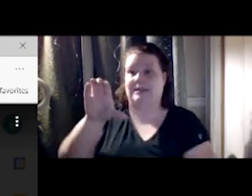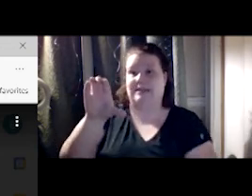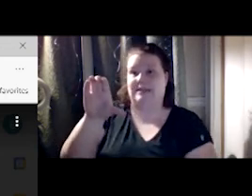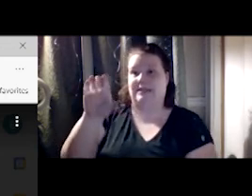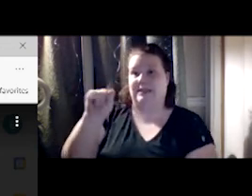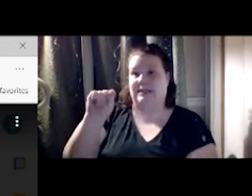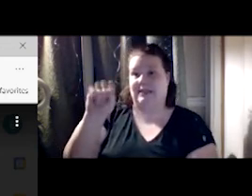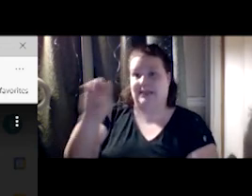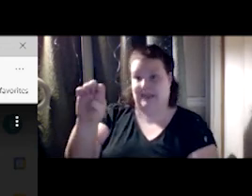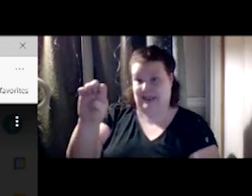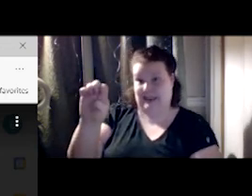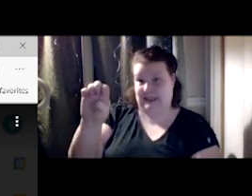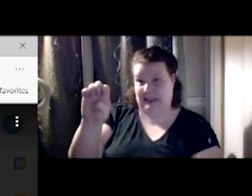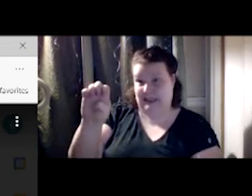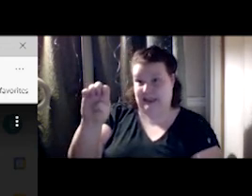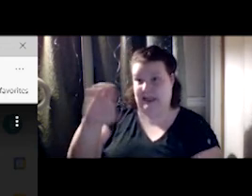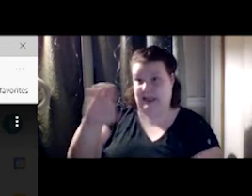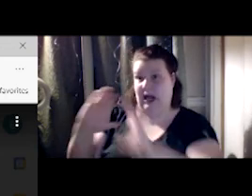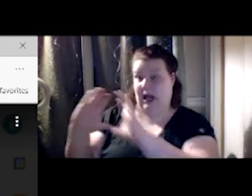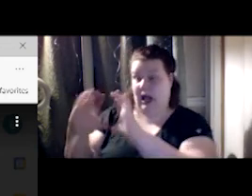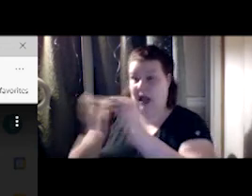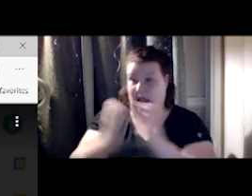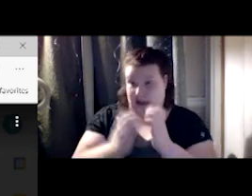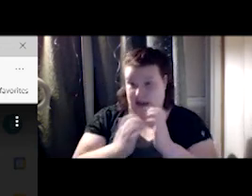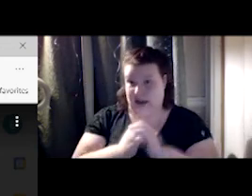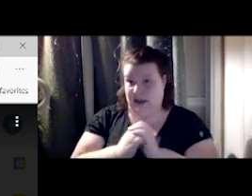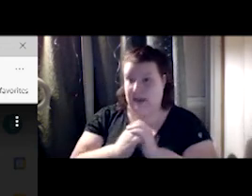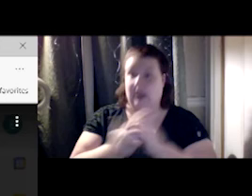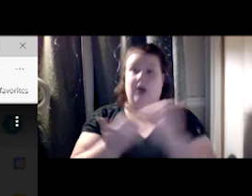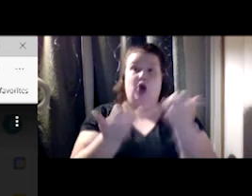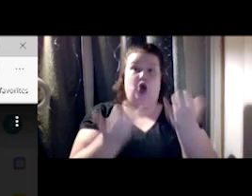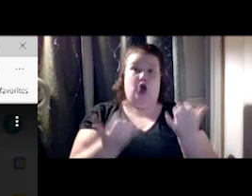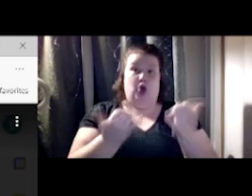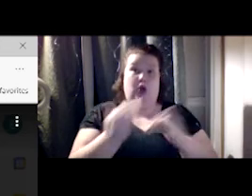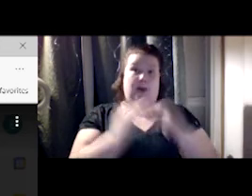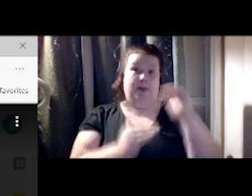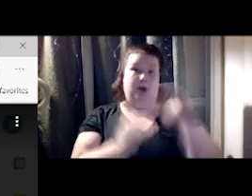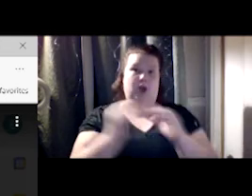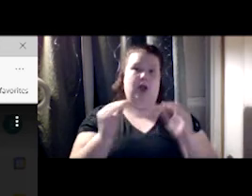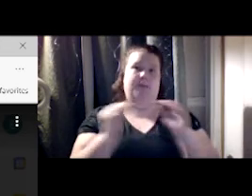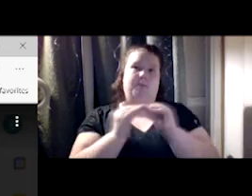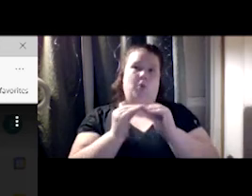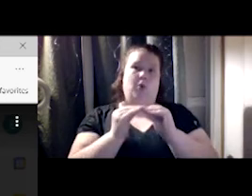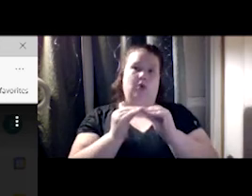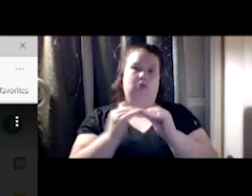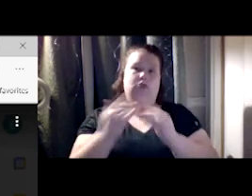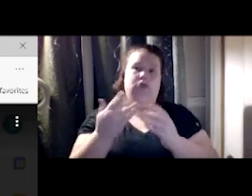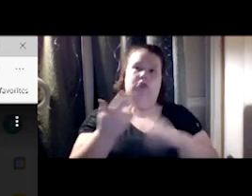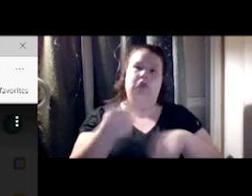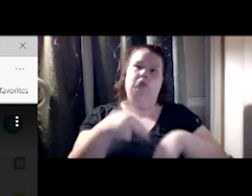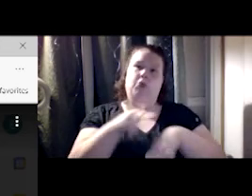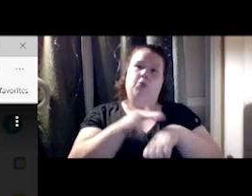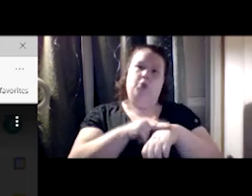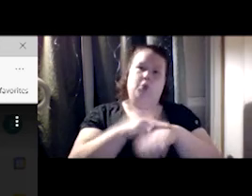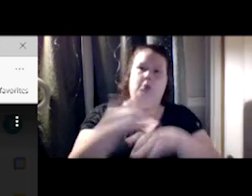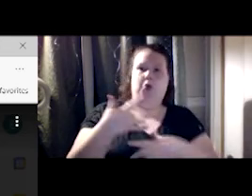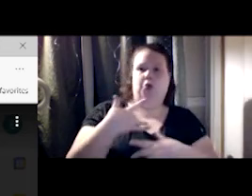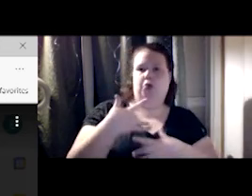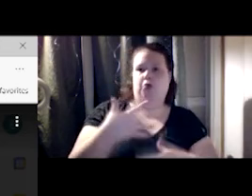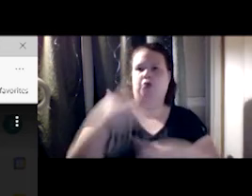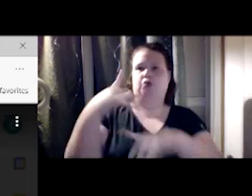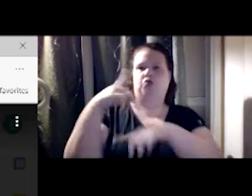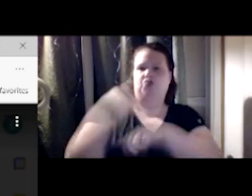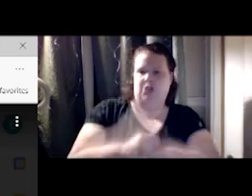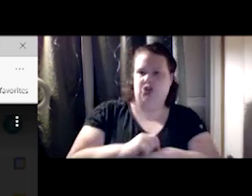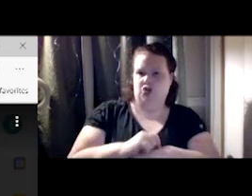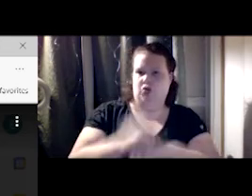and the existing building be more for the traditional learning experience? Yeah, we can